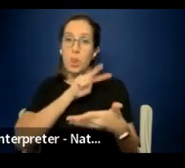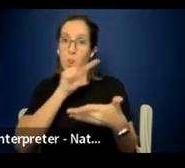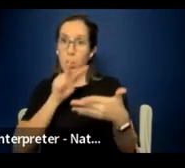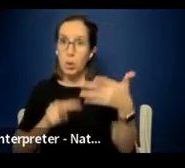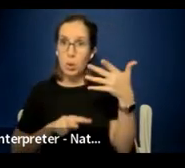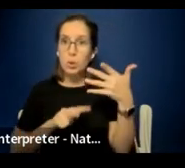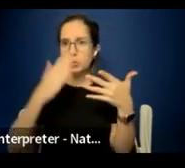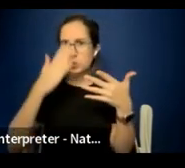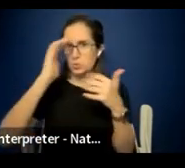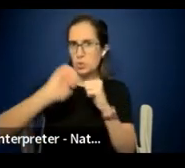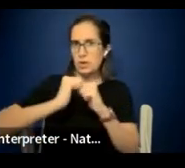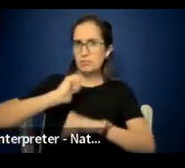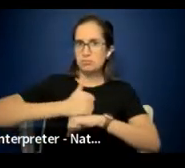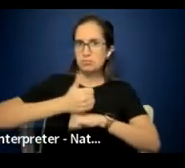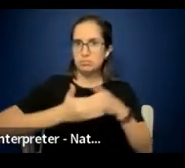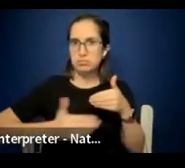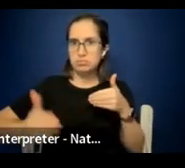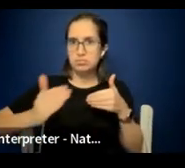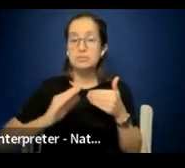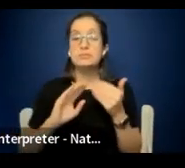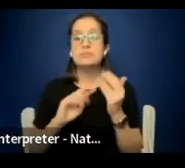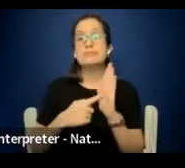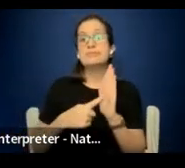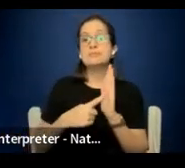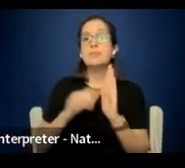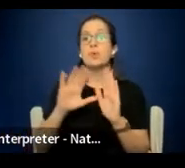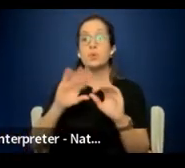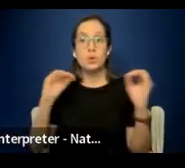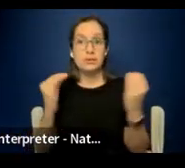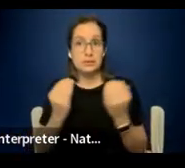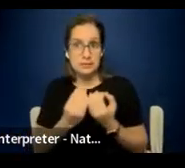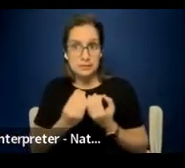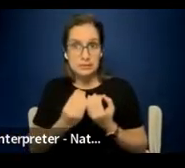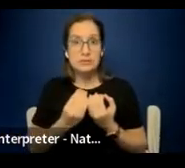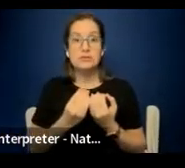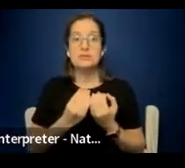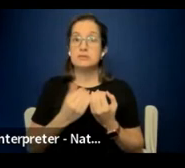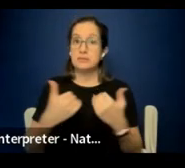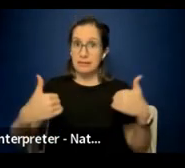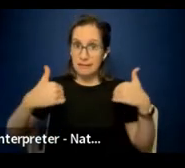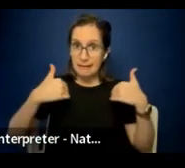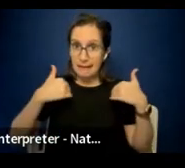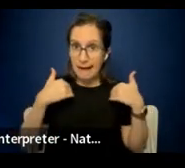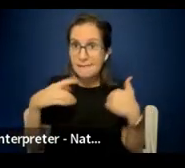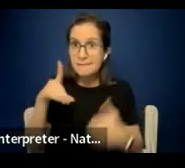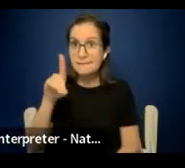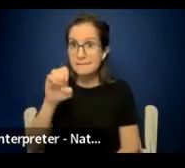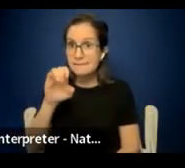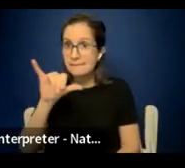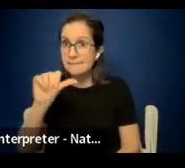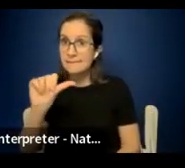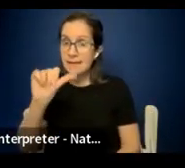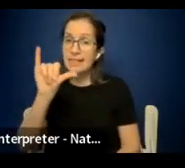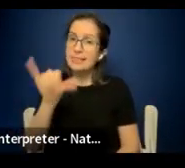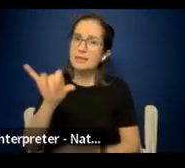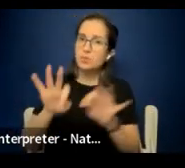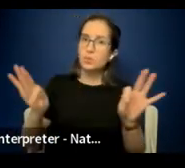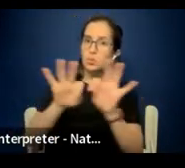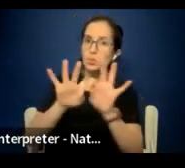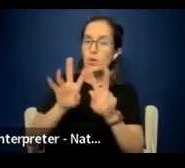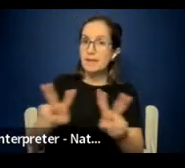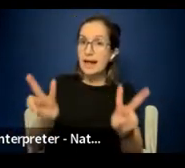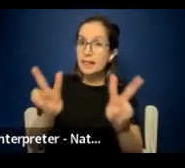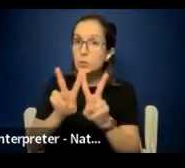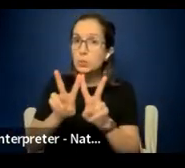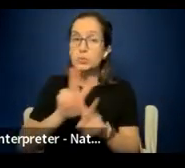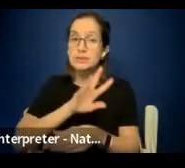thinking about, you know, does your organization outline diversity, equity, inclusion, and access as core values? Is it a part of your mission